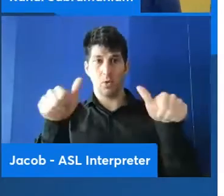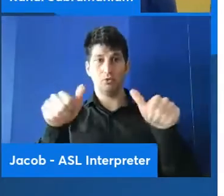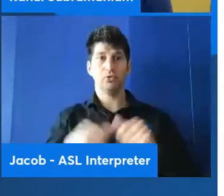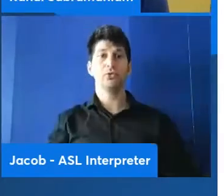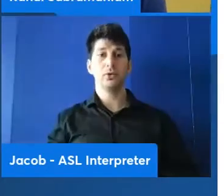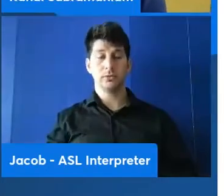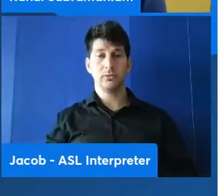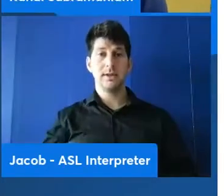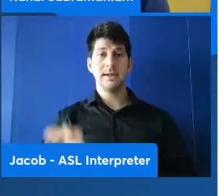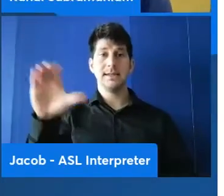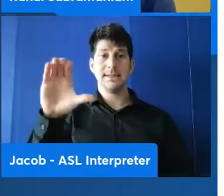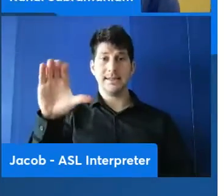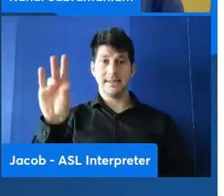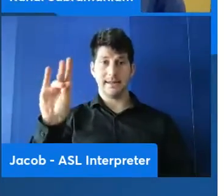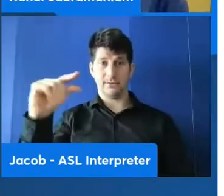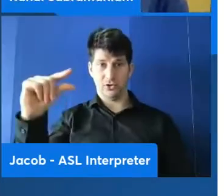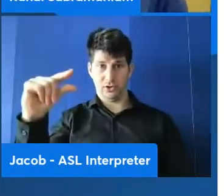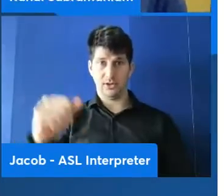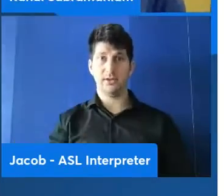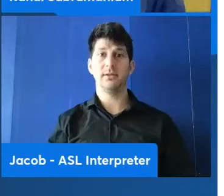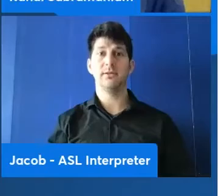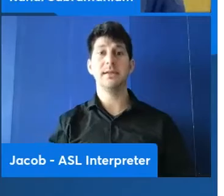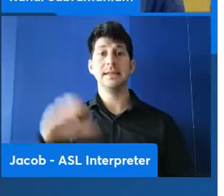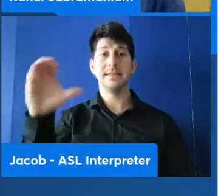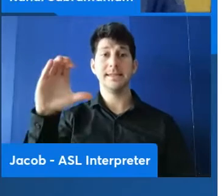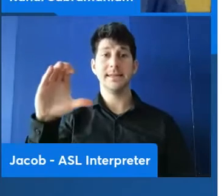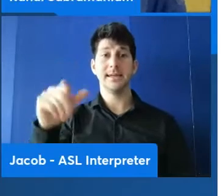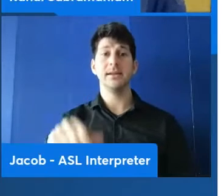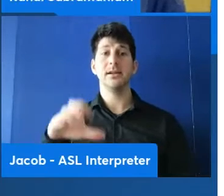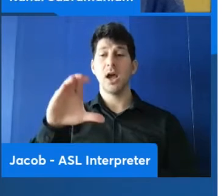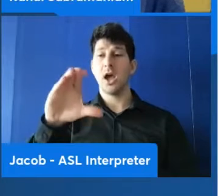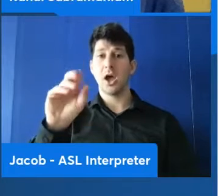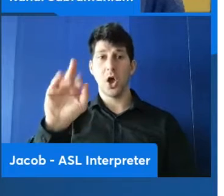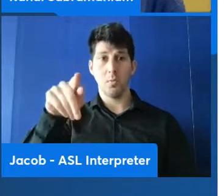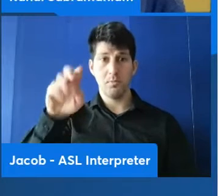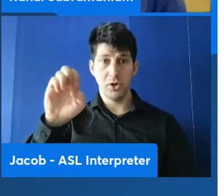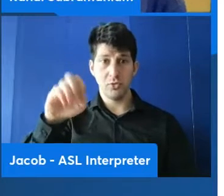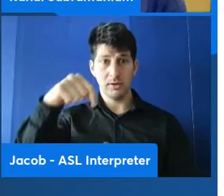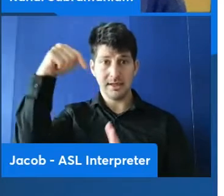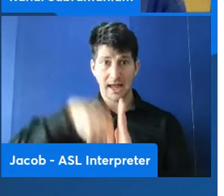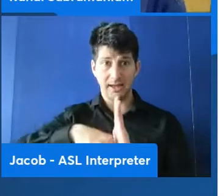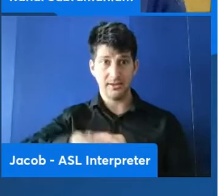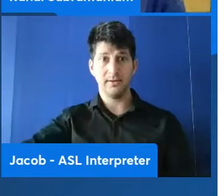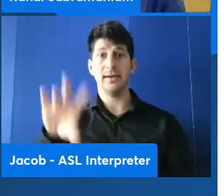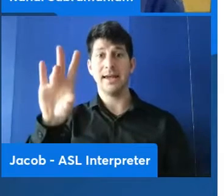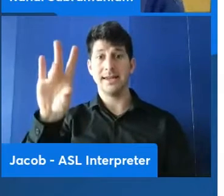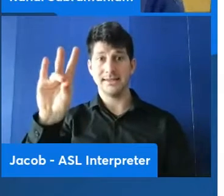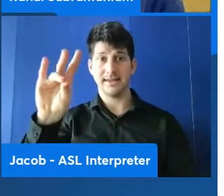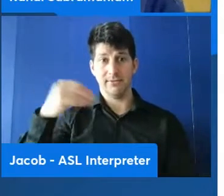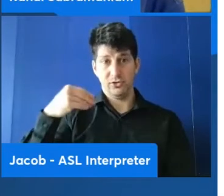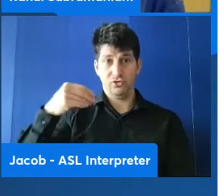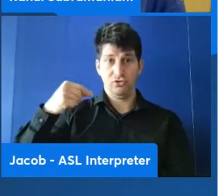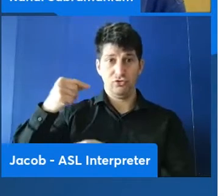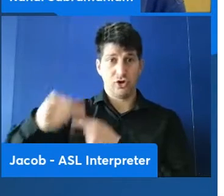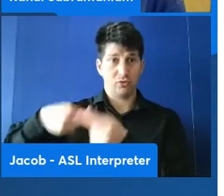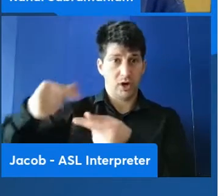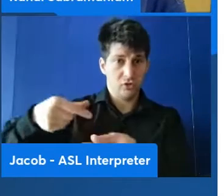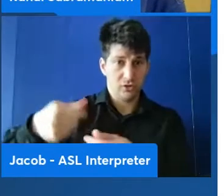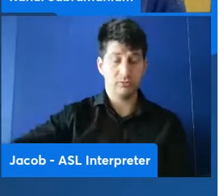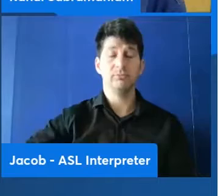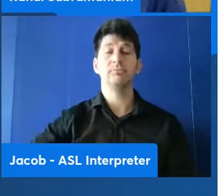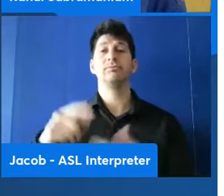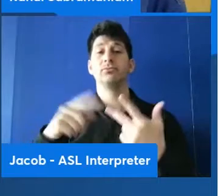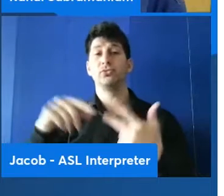So C7G. The C is for compute intensive. 7 is 7th generation, and